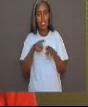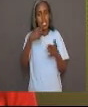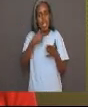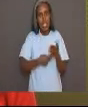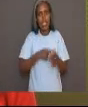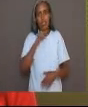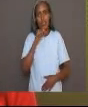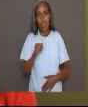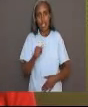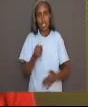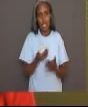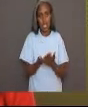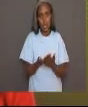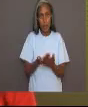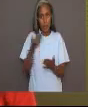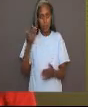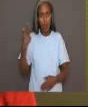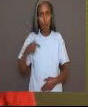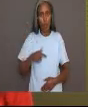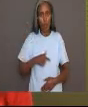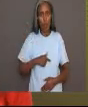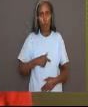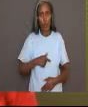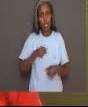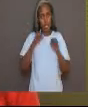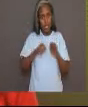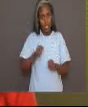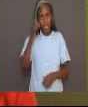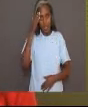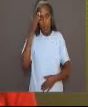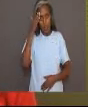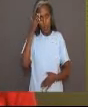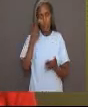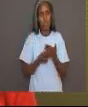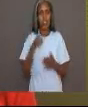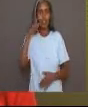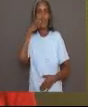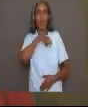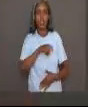invalid before we can know that it is false.